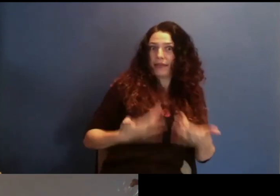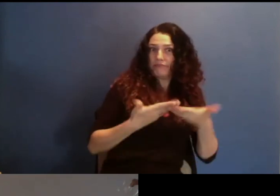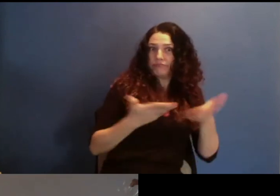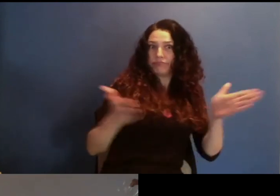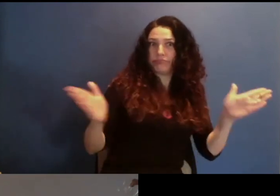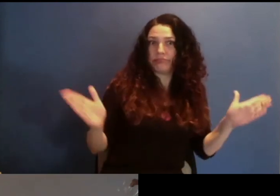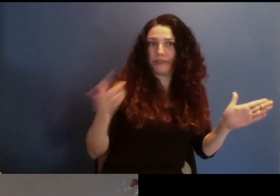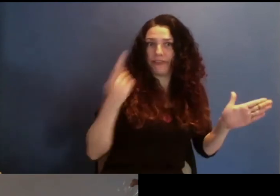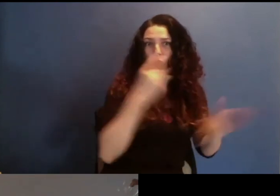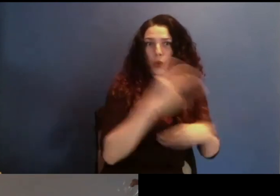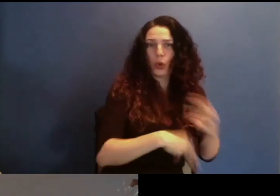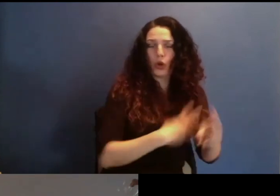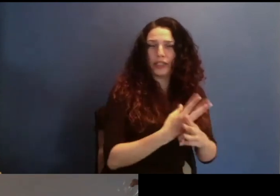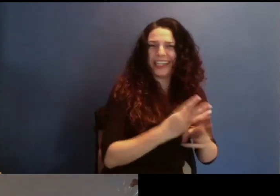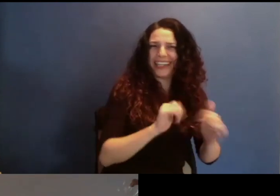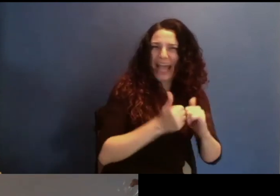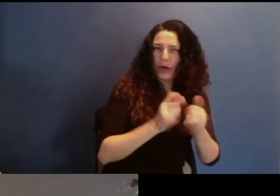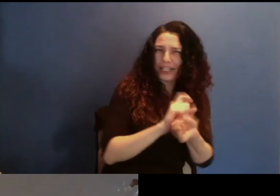daily life?